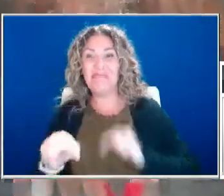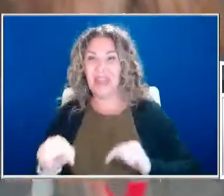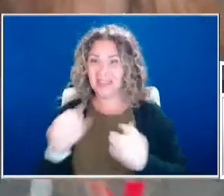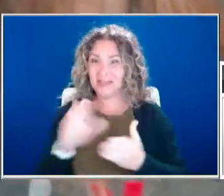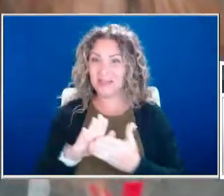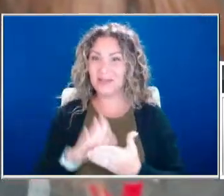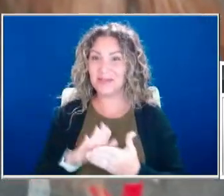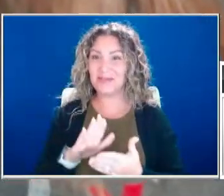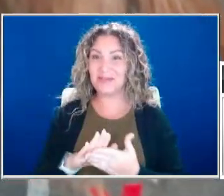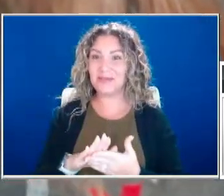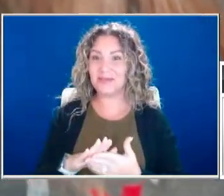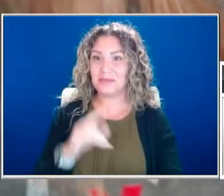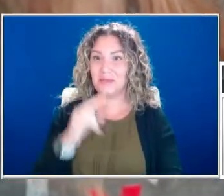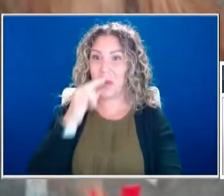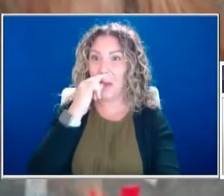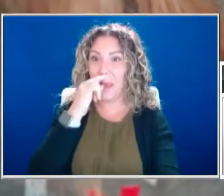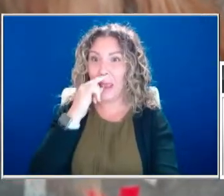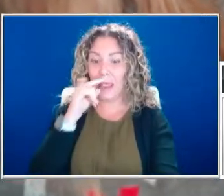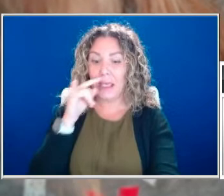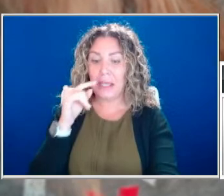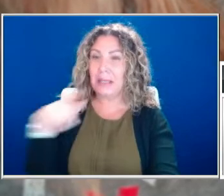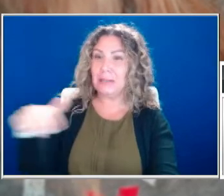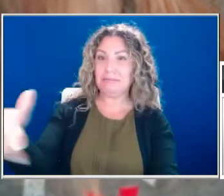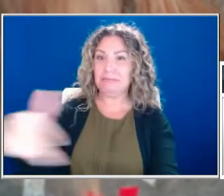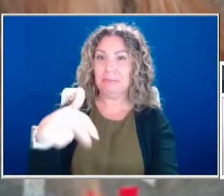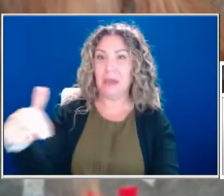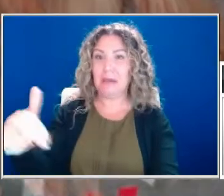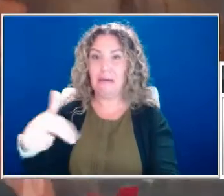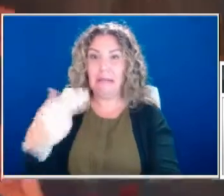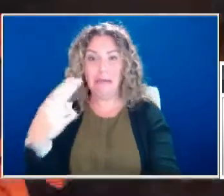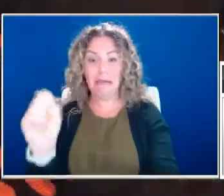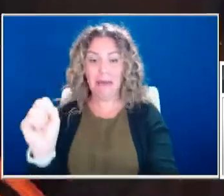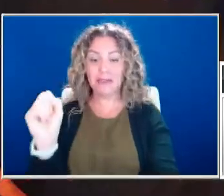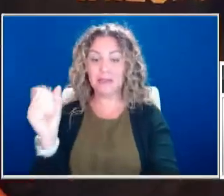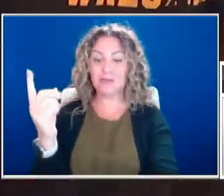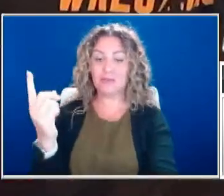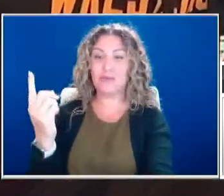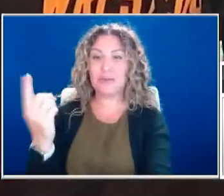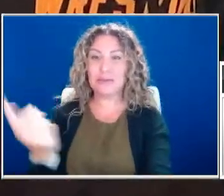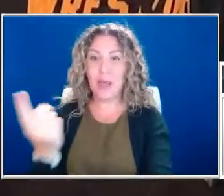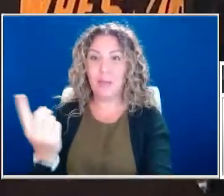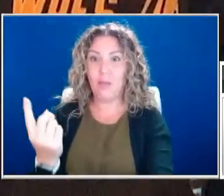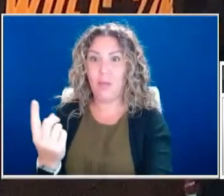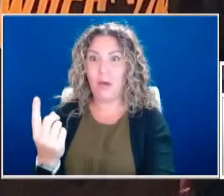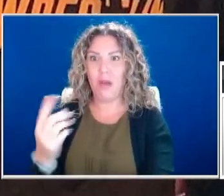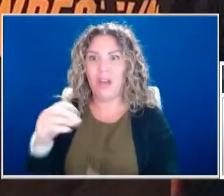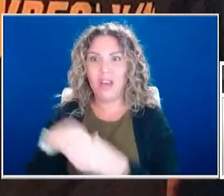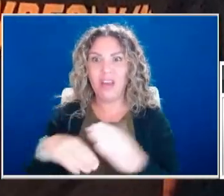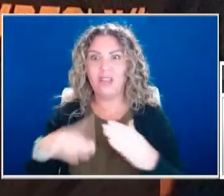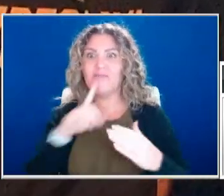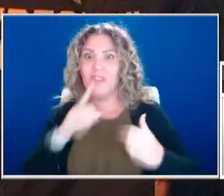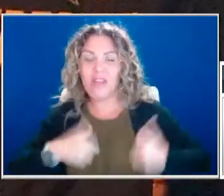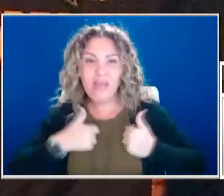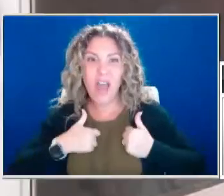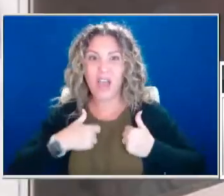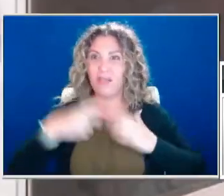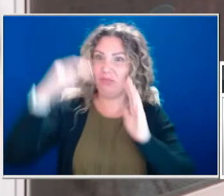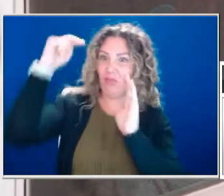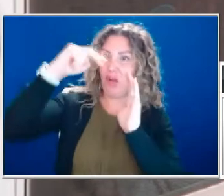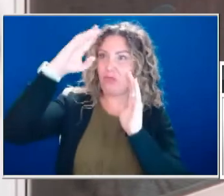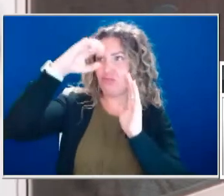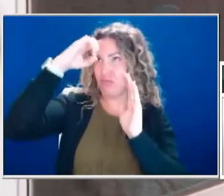around the high school can say that someone in real life has actually seen the brain, like the inside of your head and everything like that. Yeah, they kind of think it's